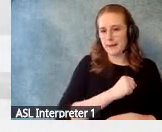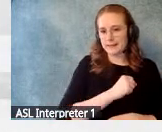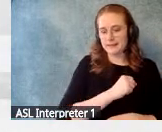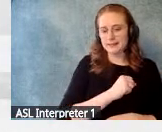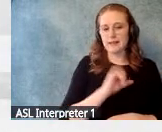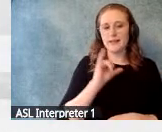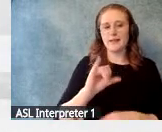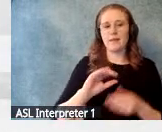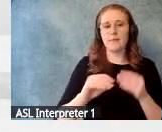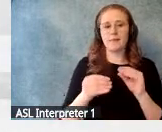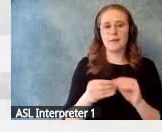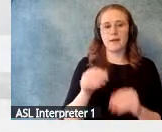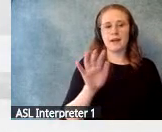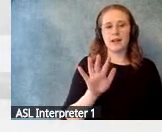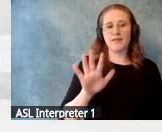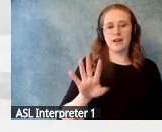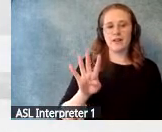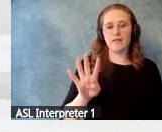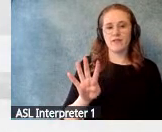Is